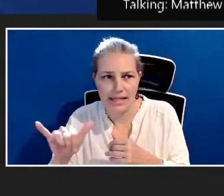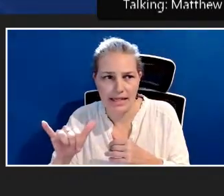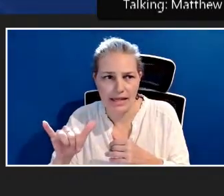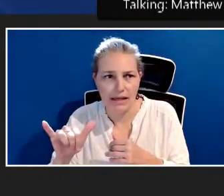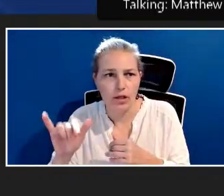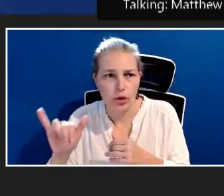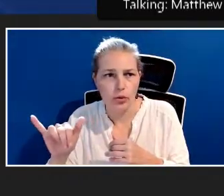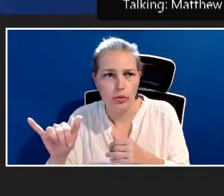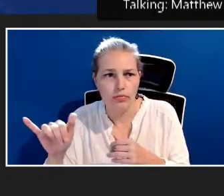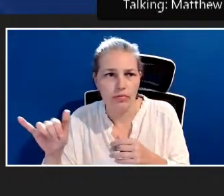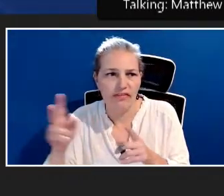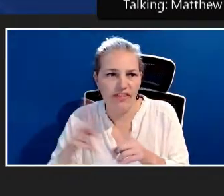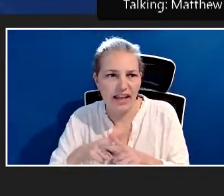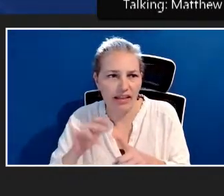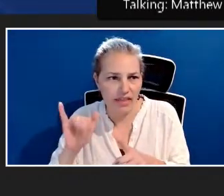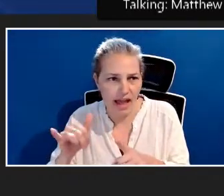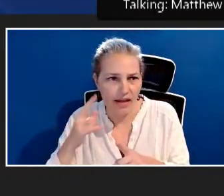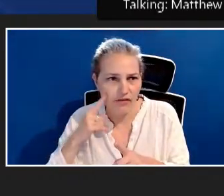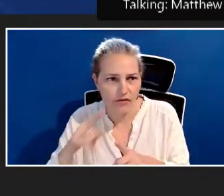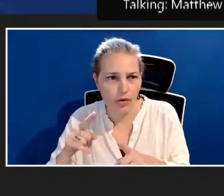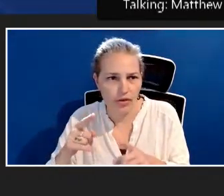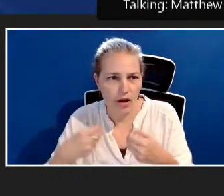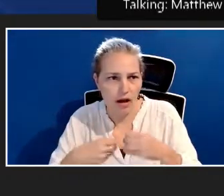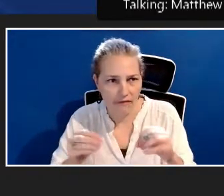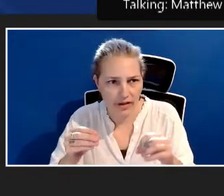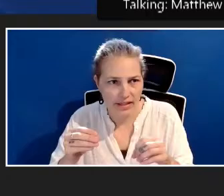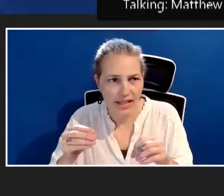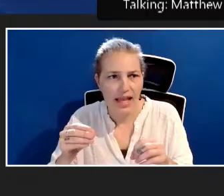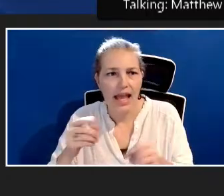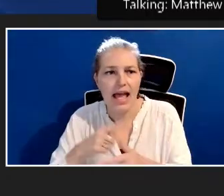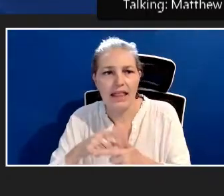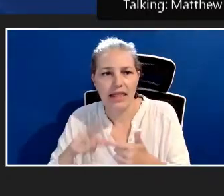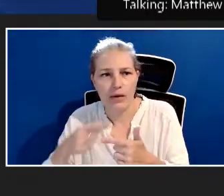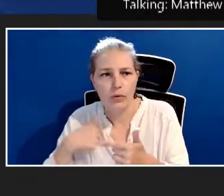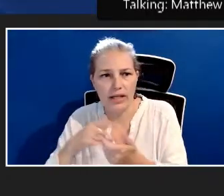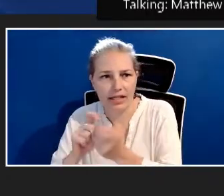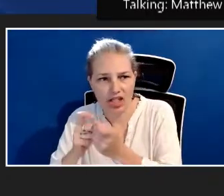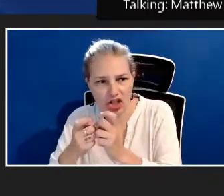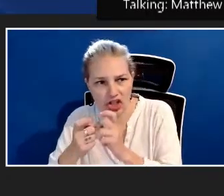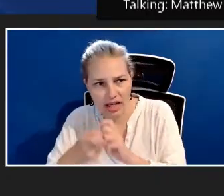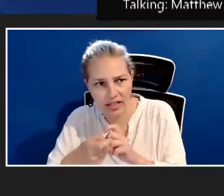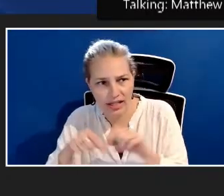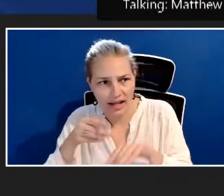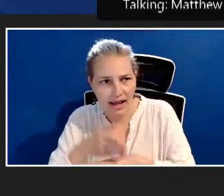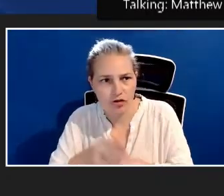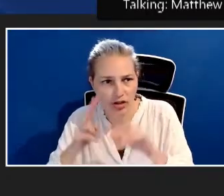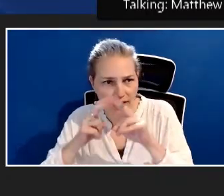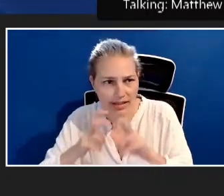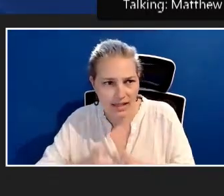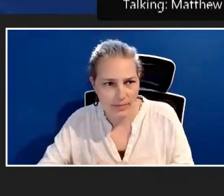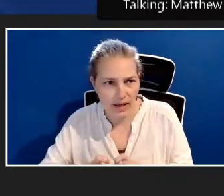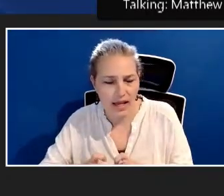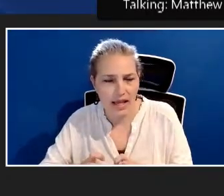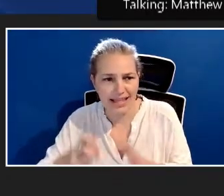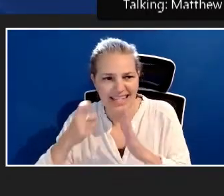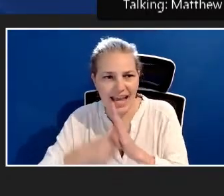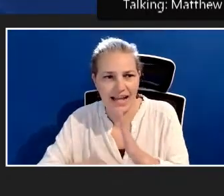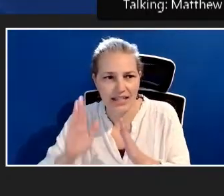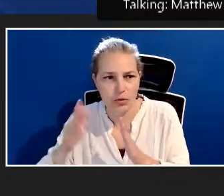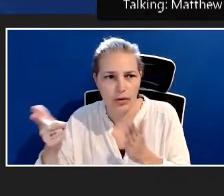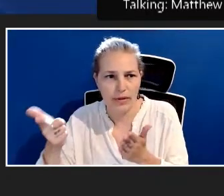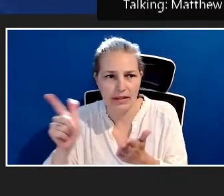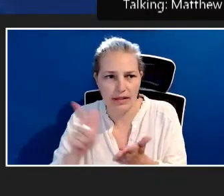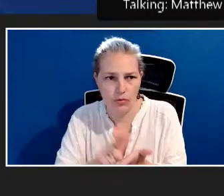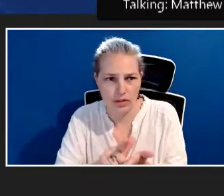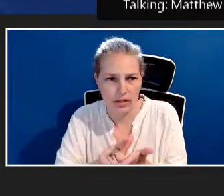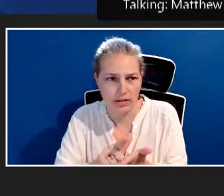the assessment on the value of the property, and that would result in a reduction of taxes, but not a cancellation of